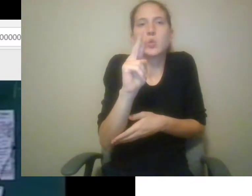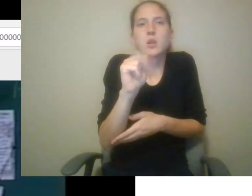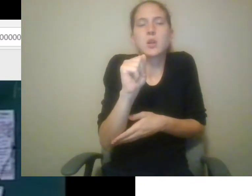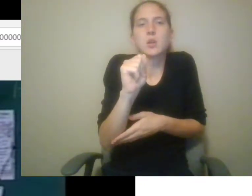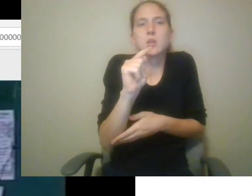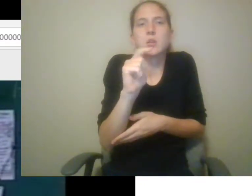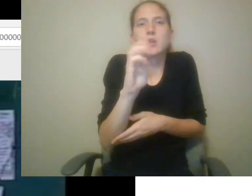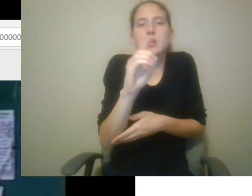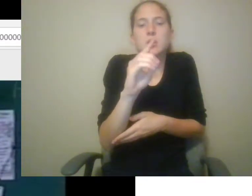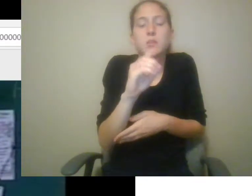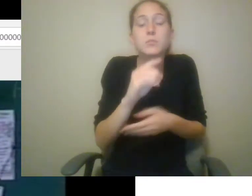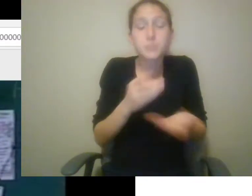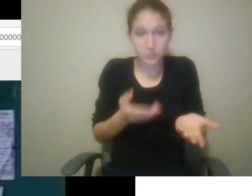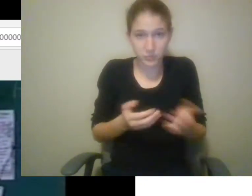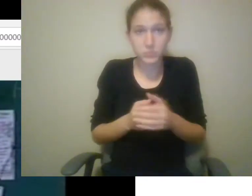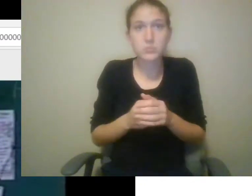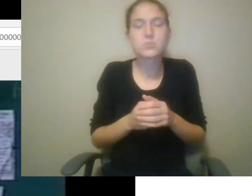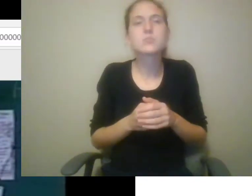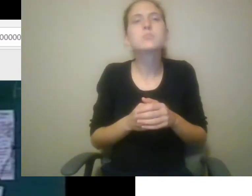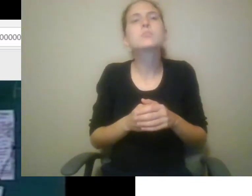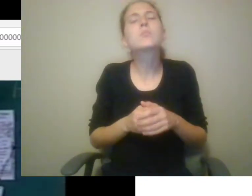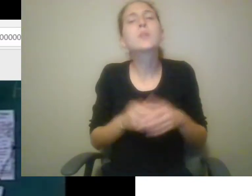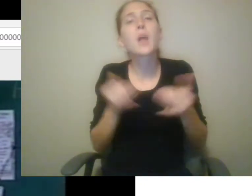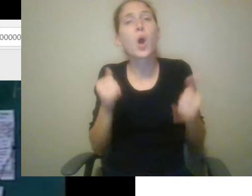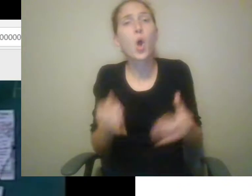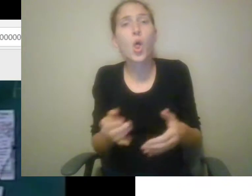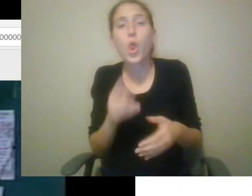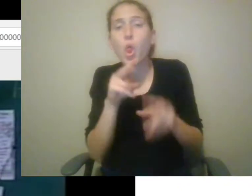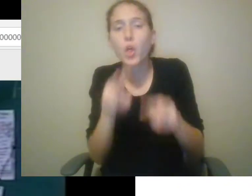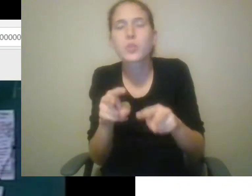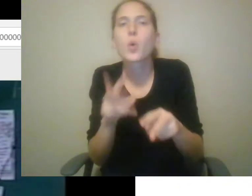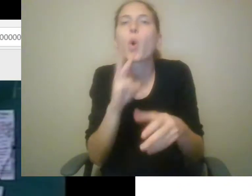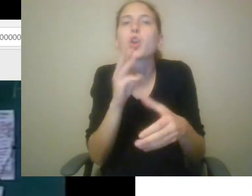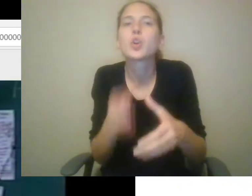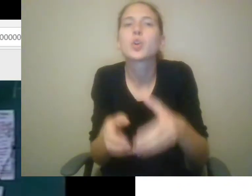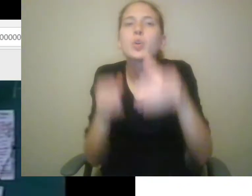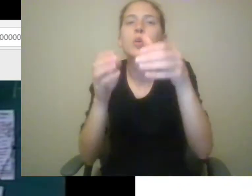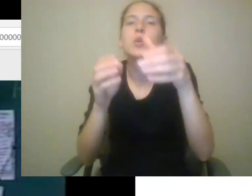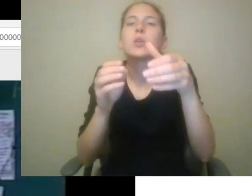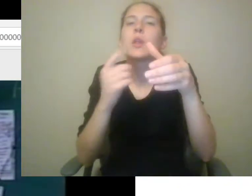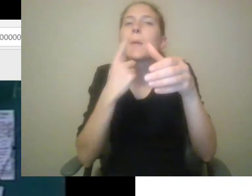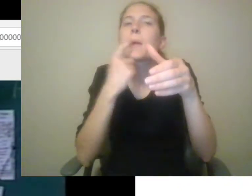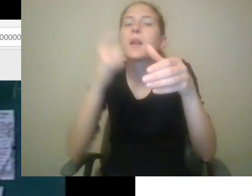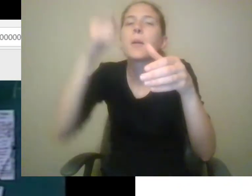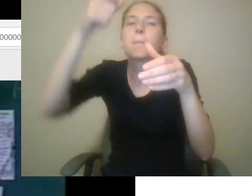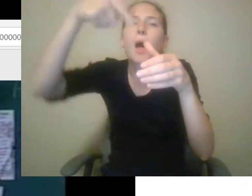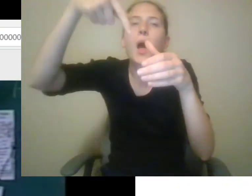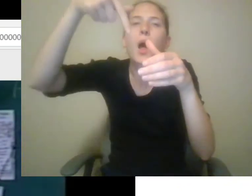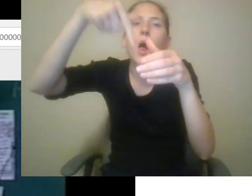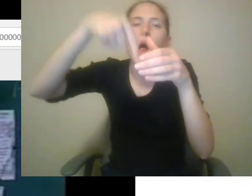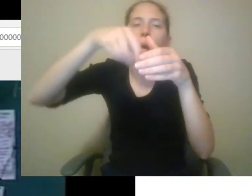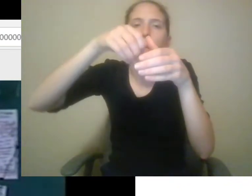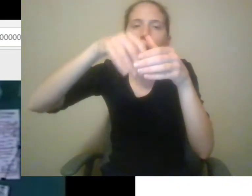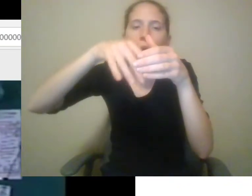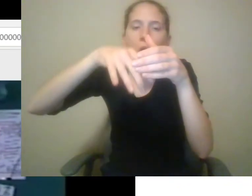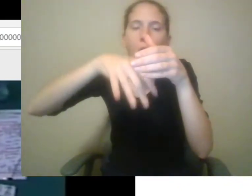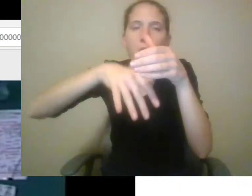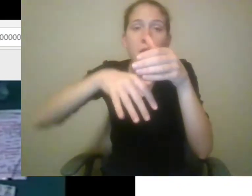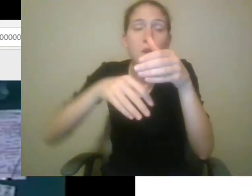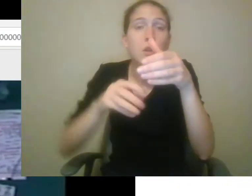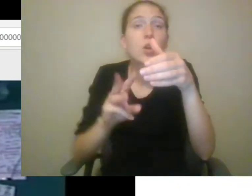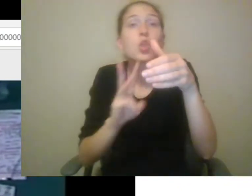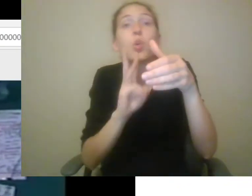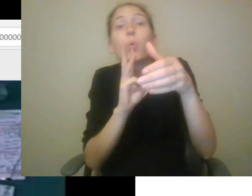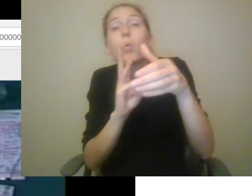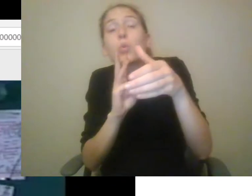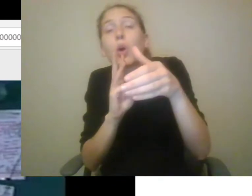as dark or as concentrated a color as the dye? No. All right? So what,